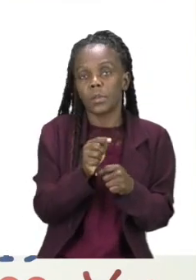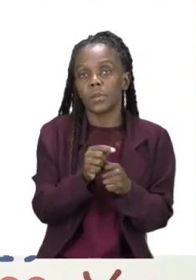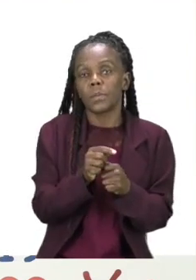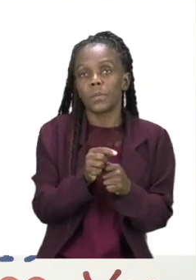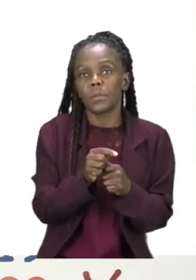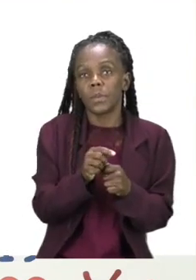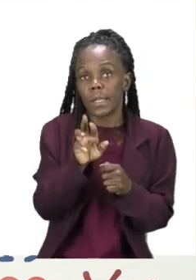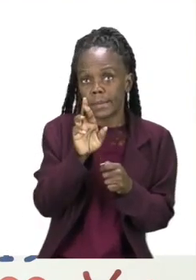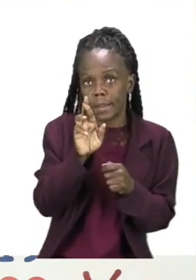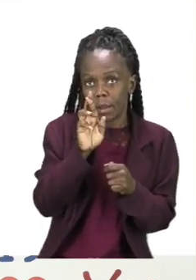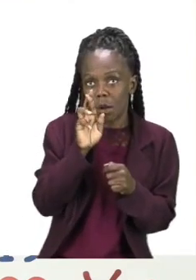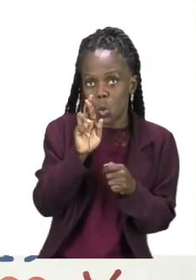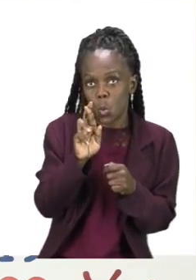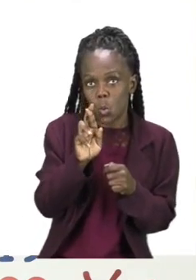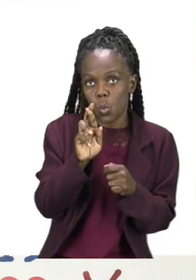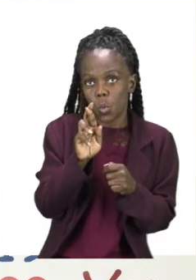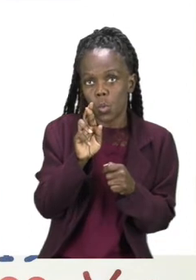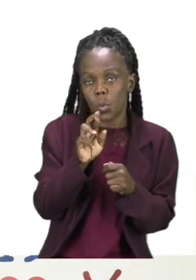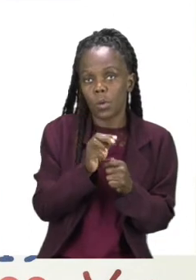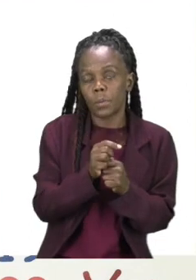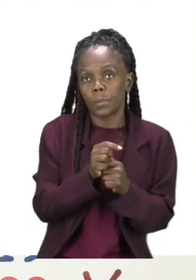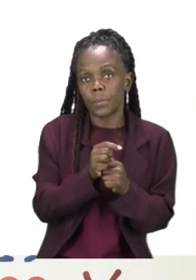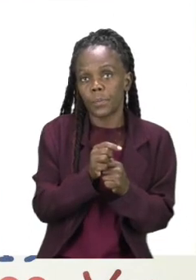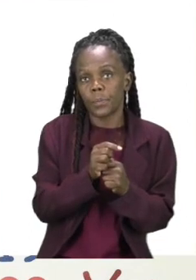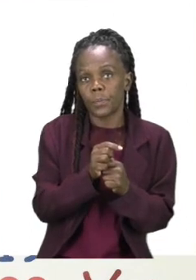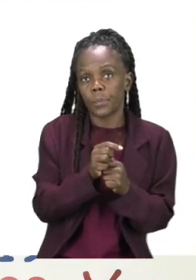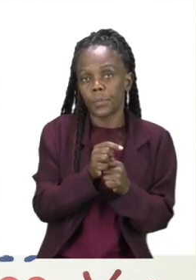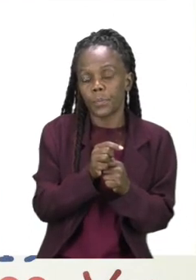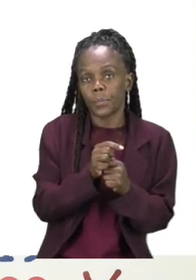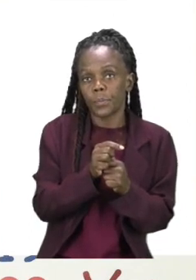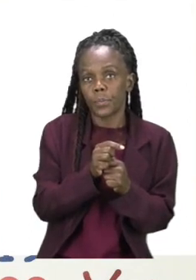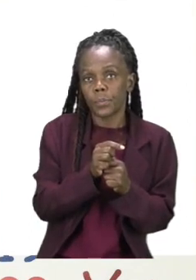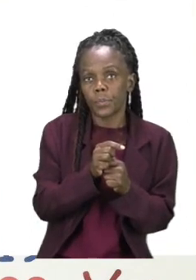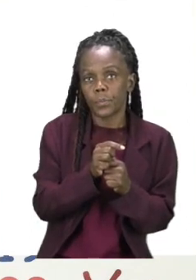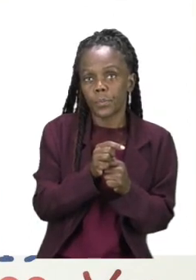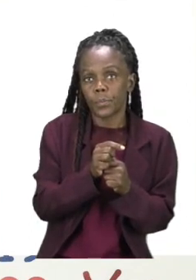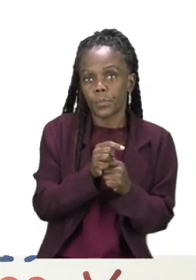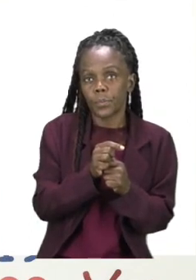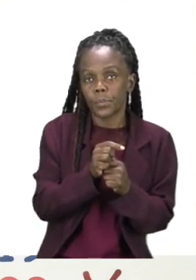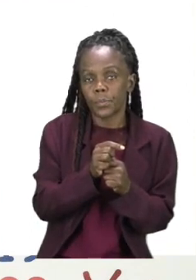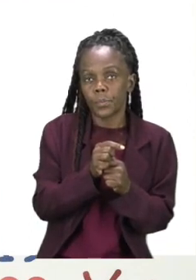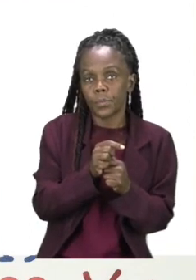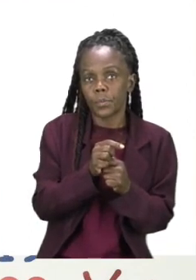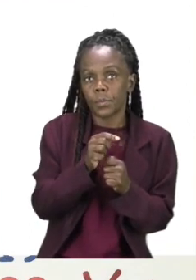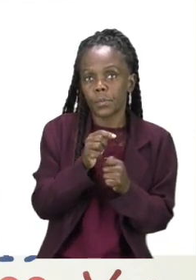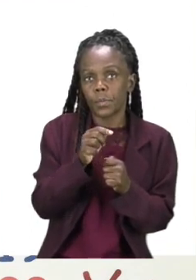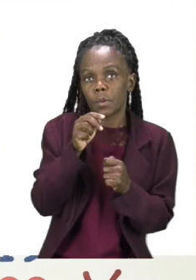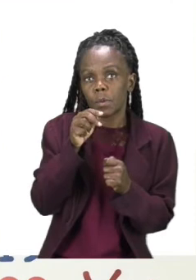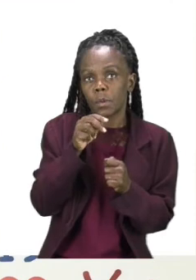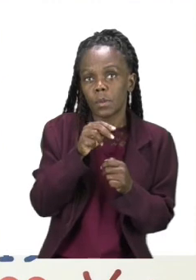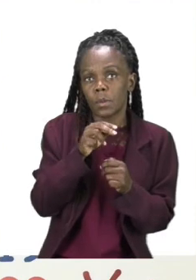the R. The next letter when we are spelling the word run is